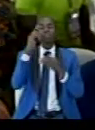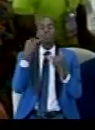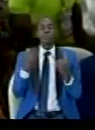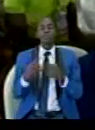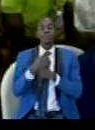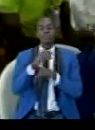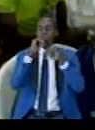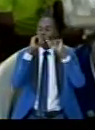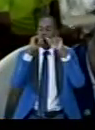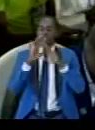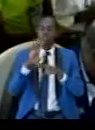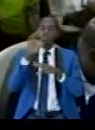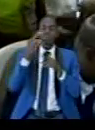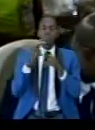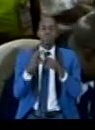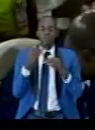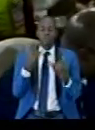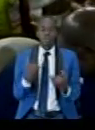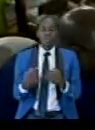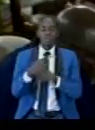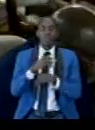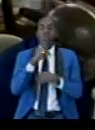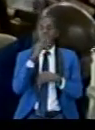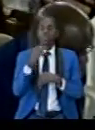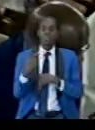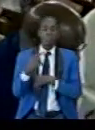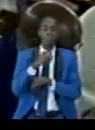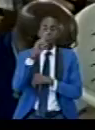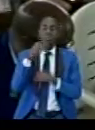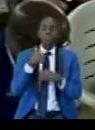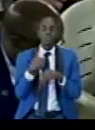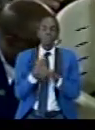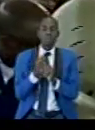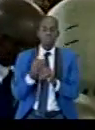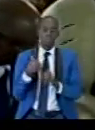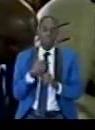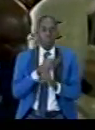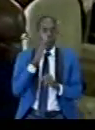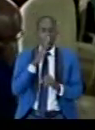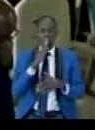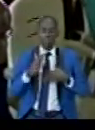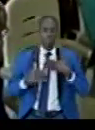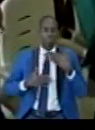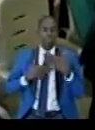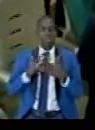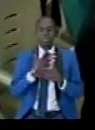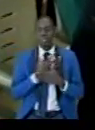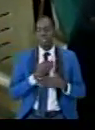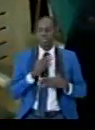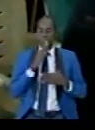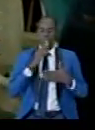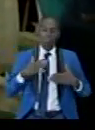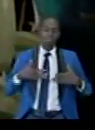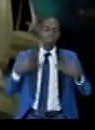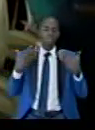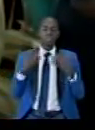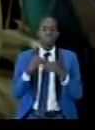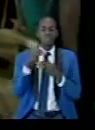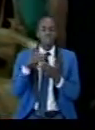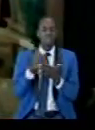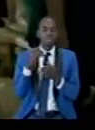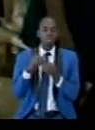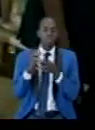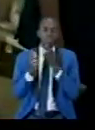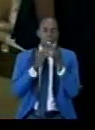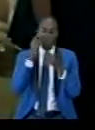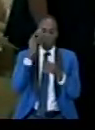name. This is the day you have made. We'll be glad and rejoice in it in Jesus'